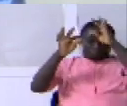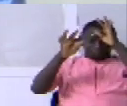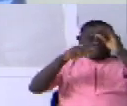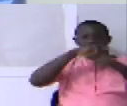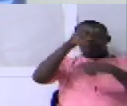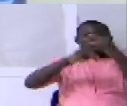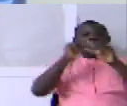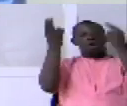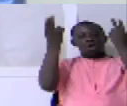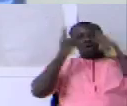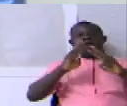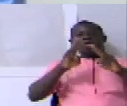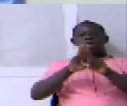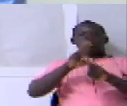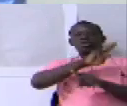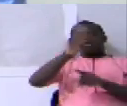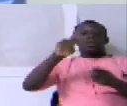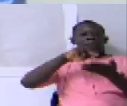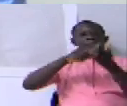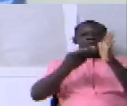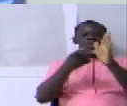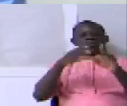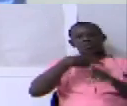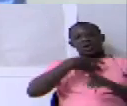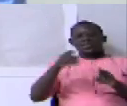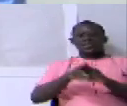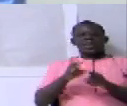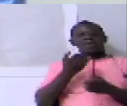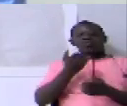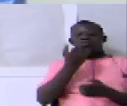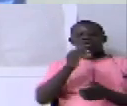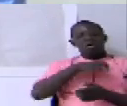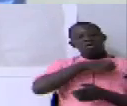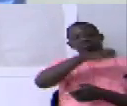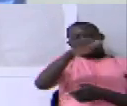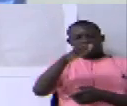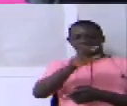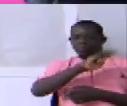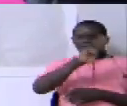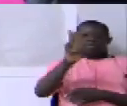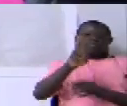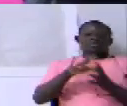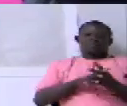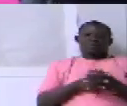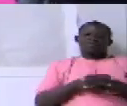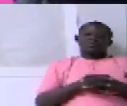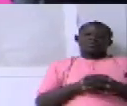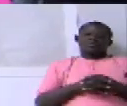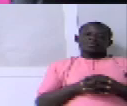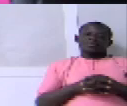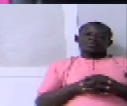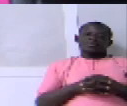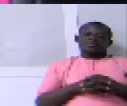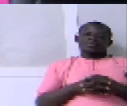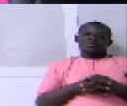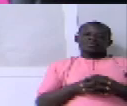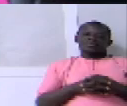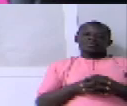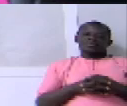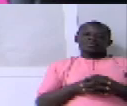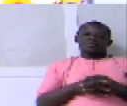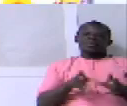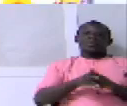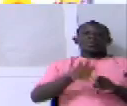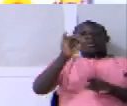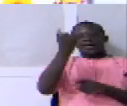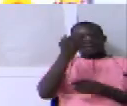an excuse. Fenyi mfananjele ko kafako malualong o manke dalilati puruka luati nyake.